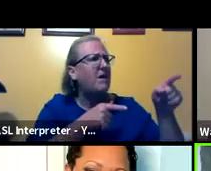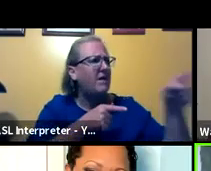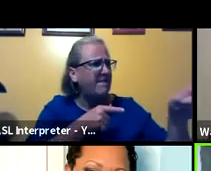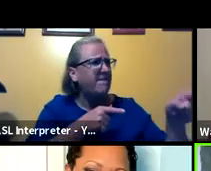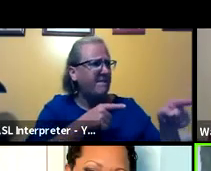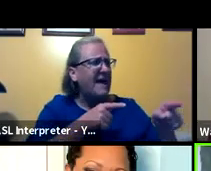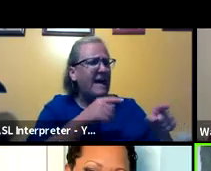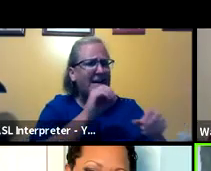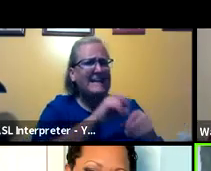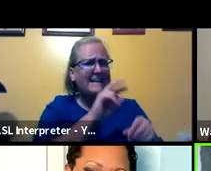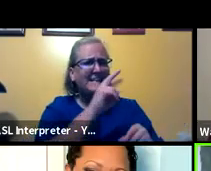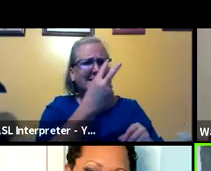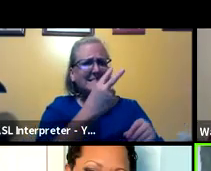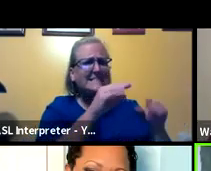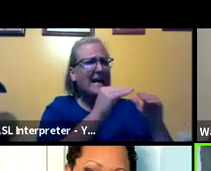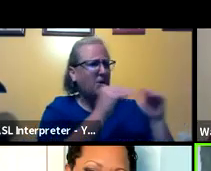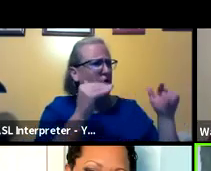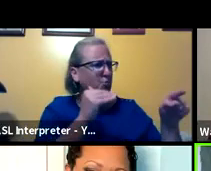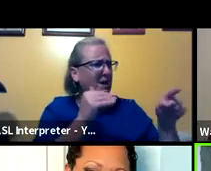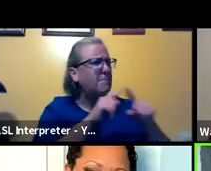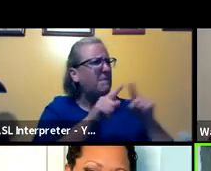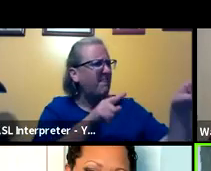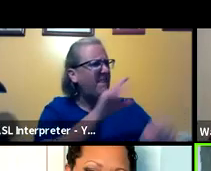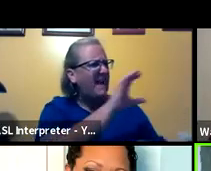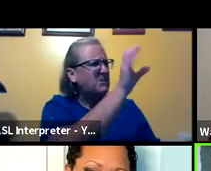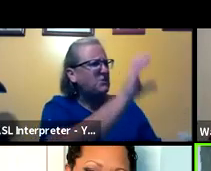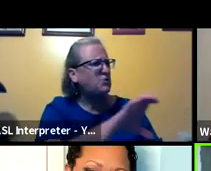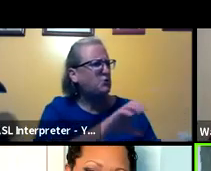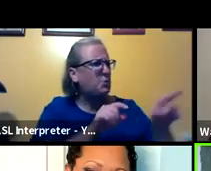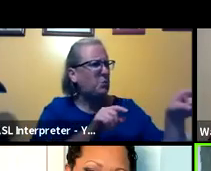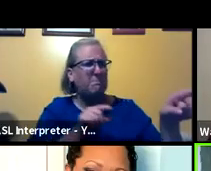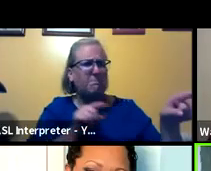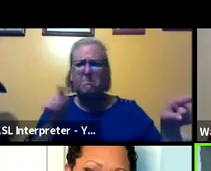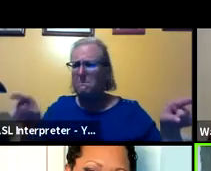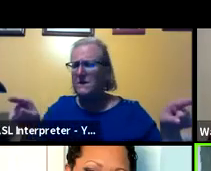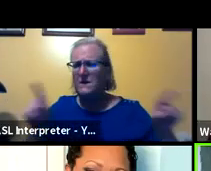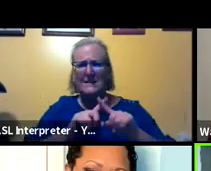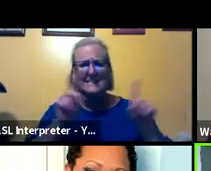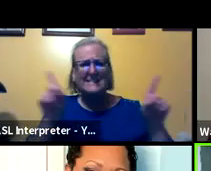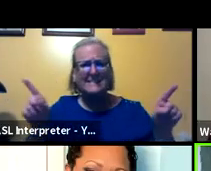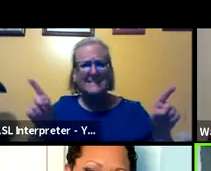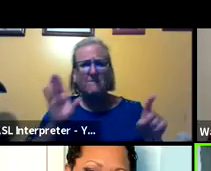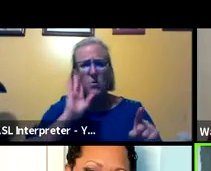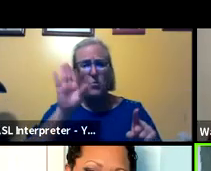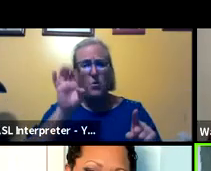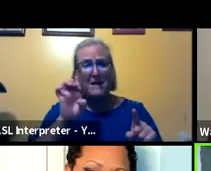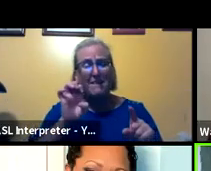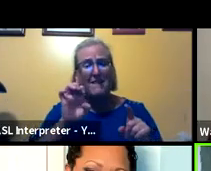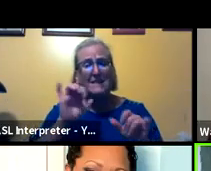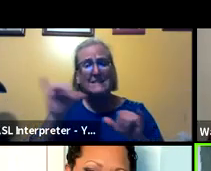homeroom teacher does Zoom? Will there be any continuity in regards to the delivery of instruction